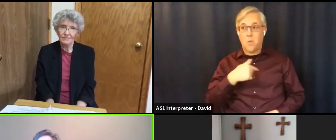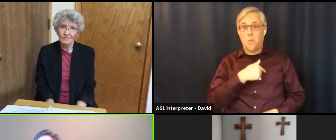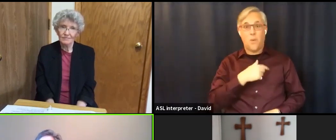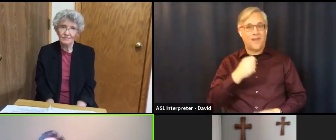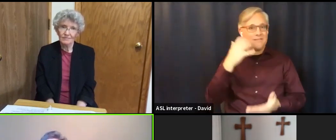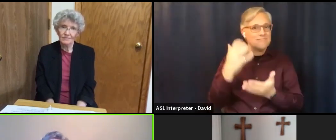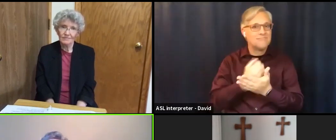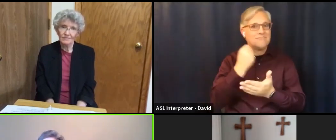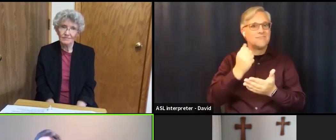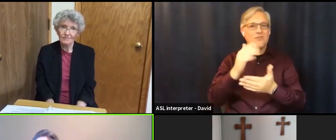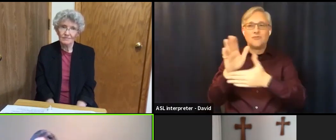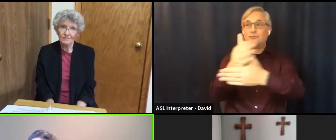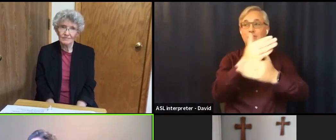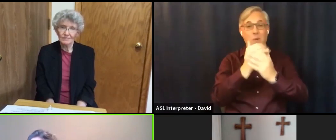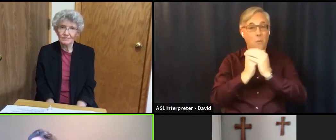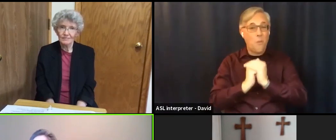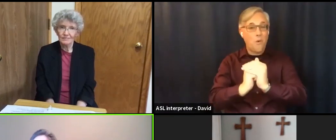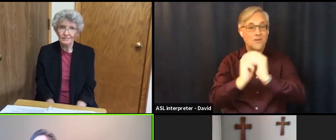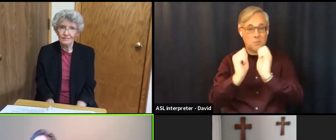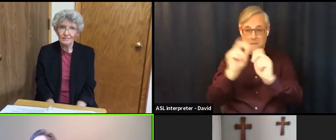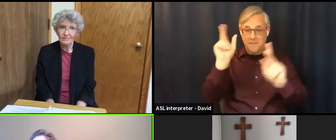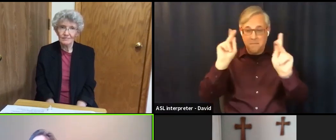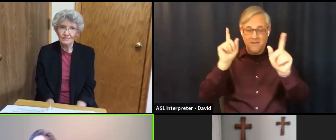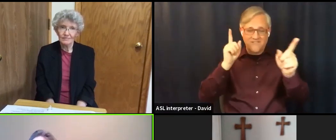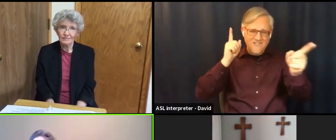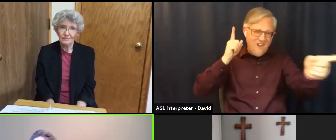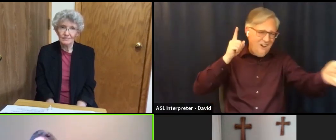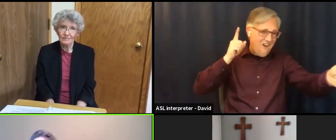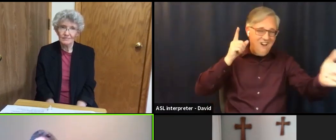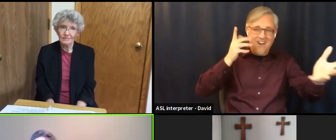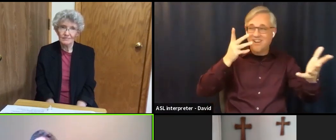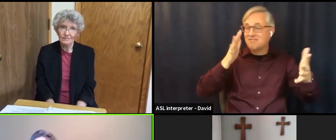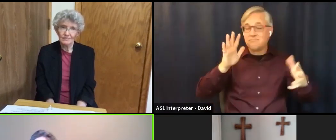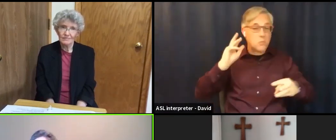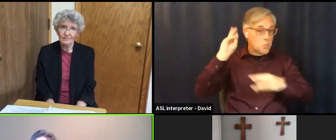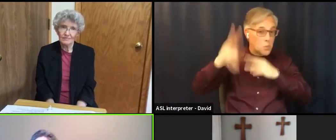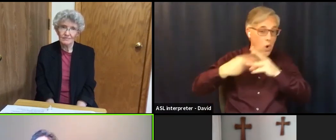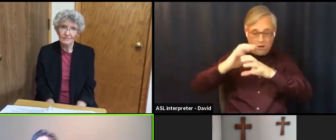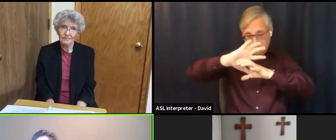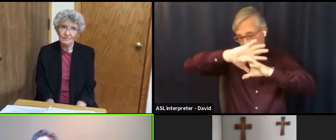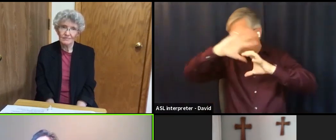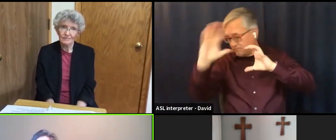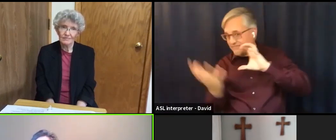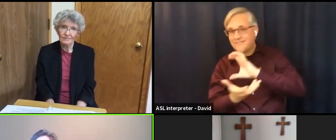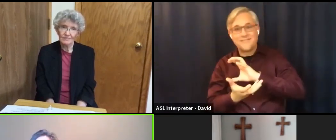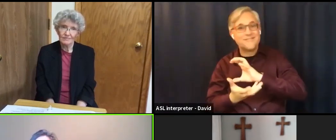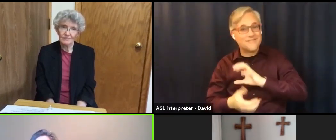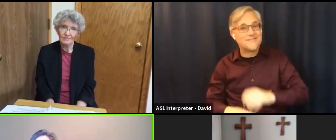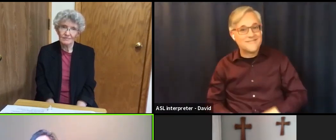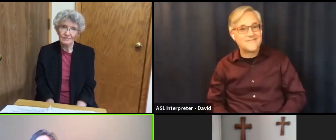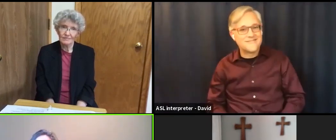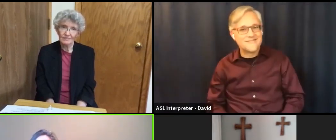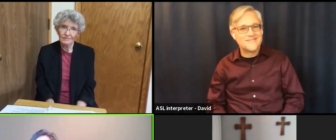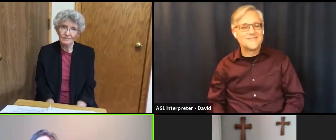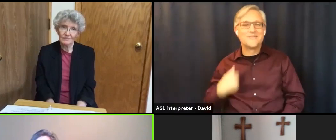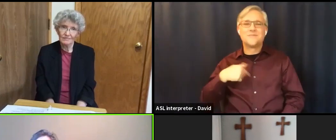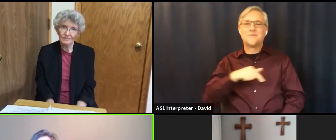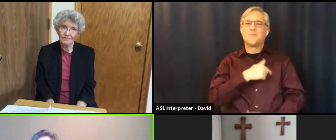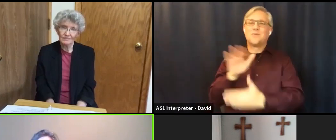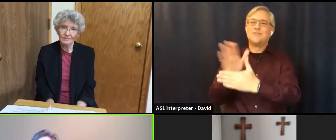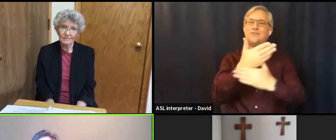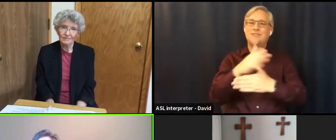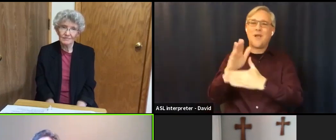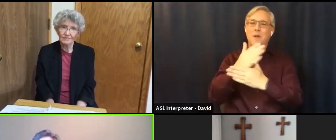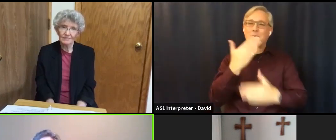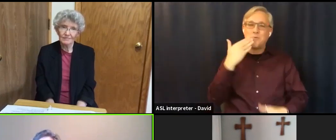people far and wide all around the world to share the good news of God's